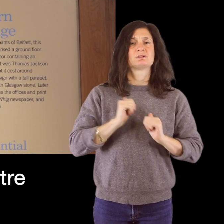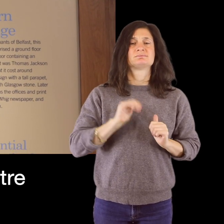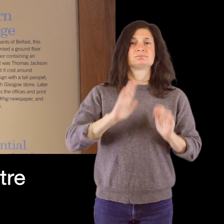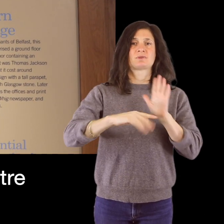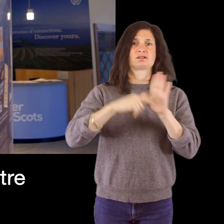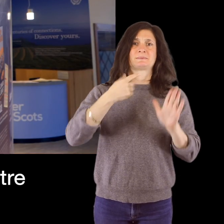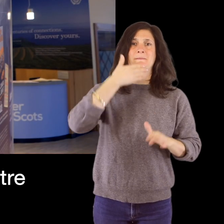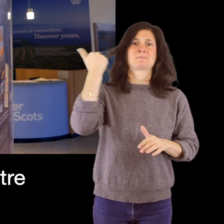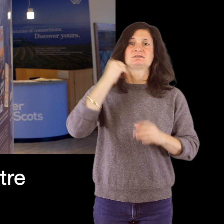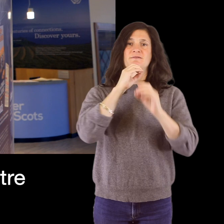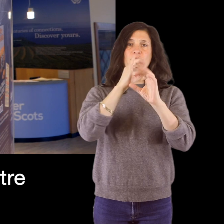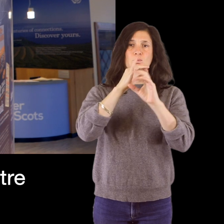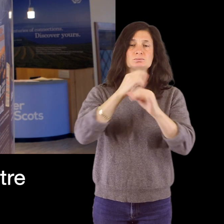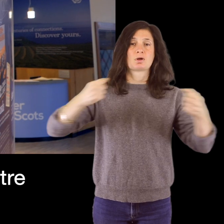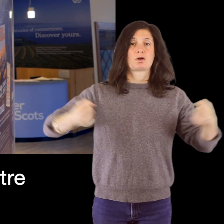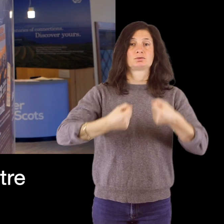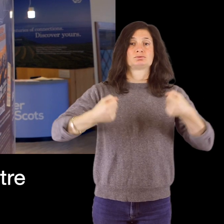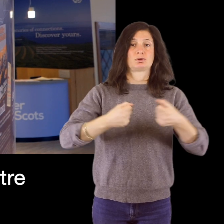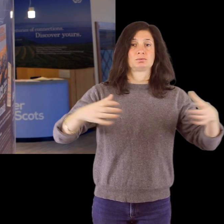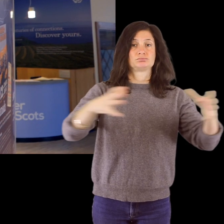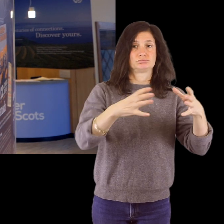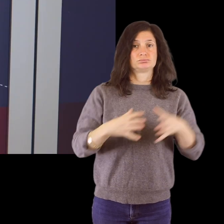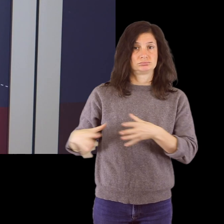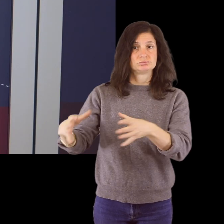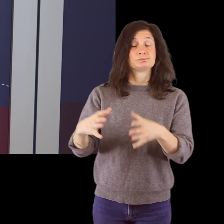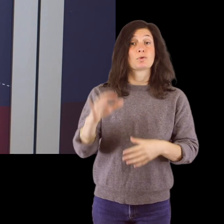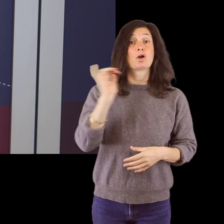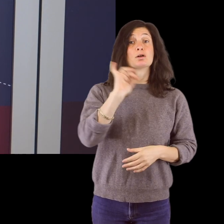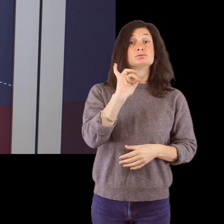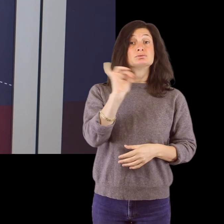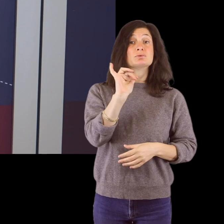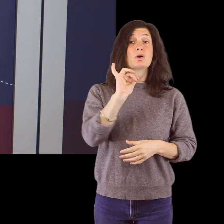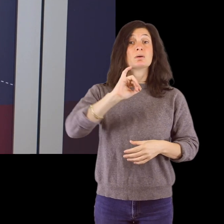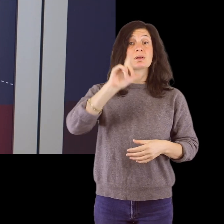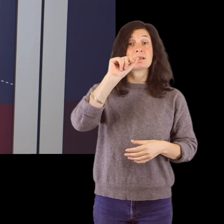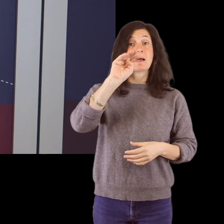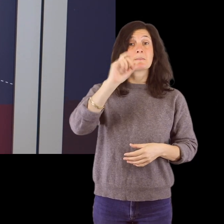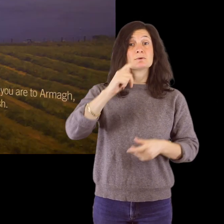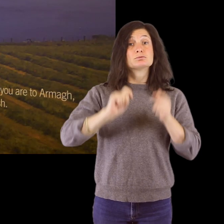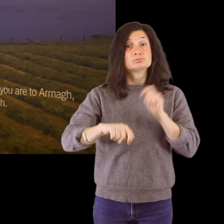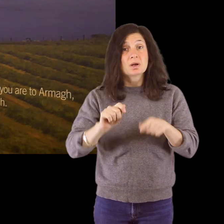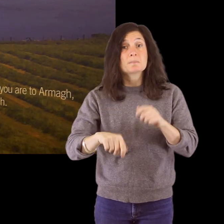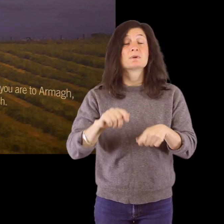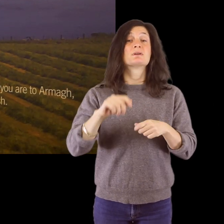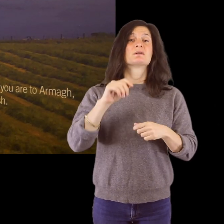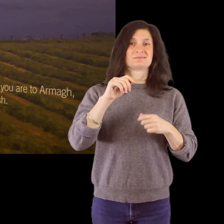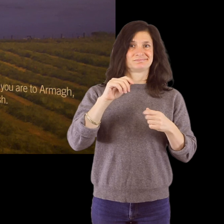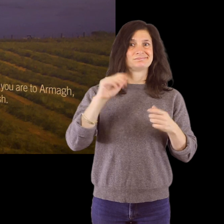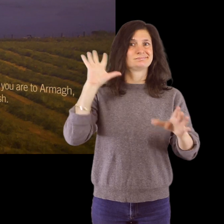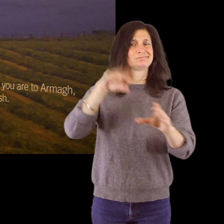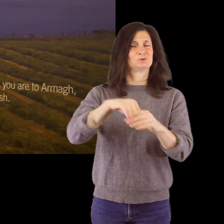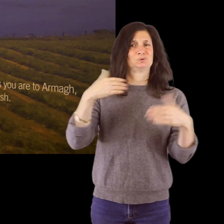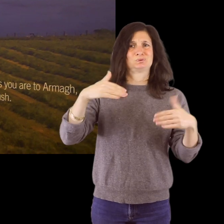Discover Ulster-Scots Centre hosts regular performances by many of Ulster's finest flute and accordion bands, which, along